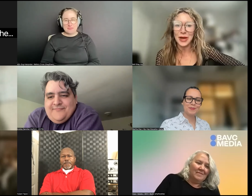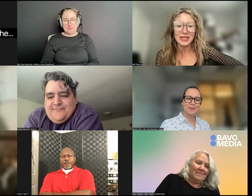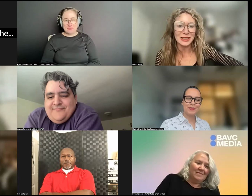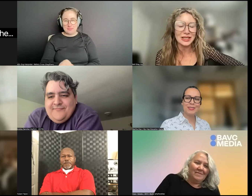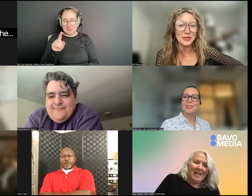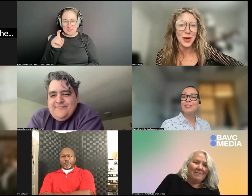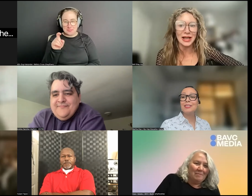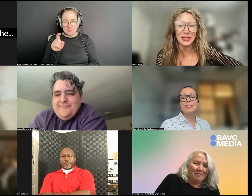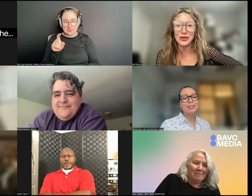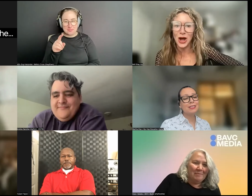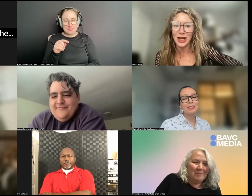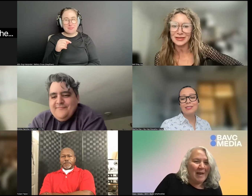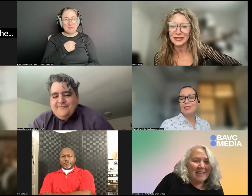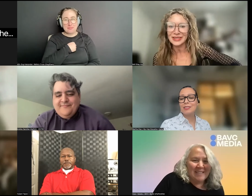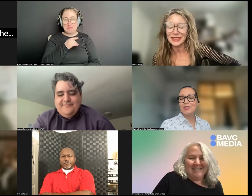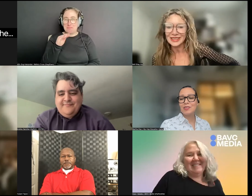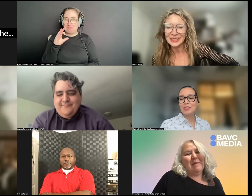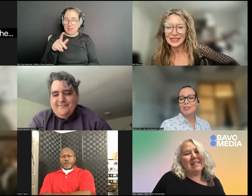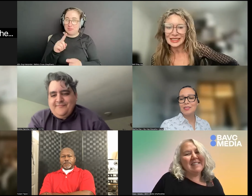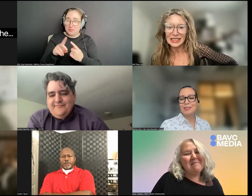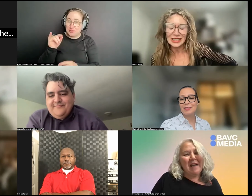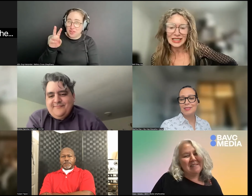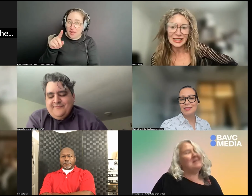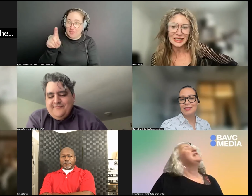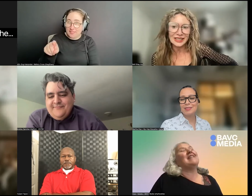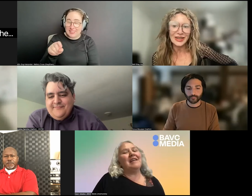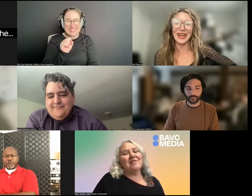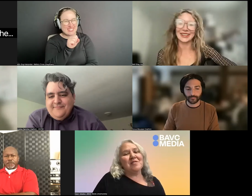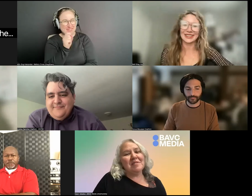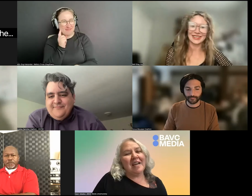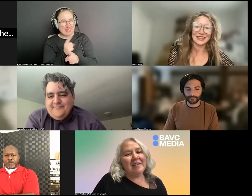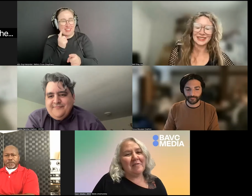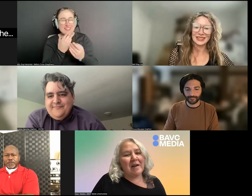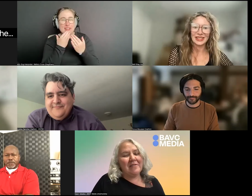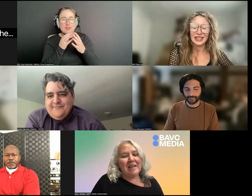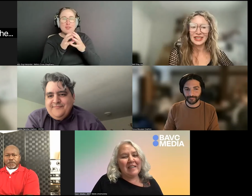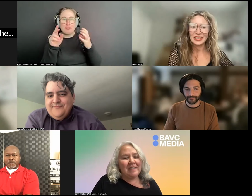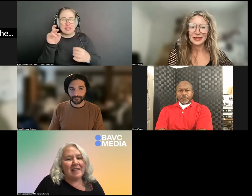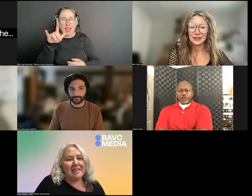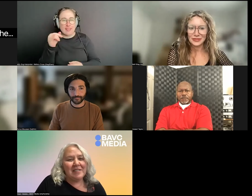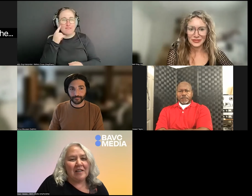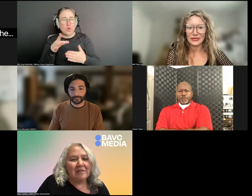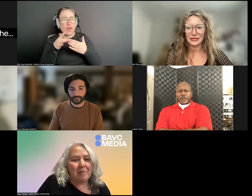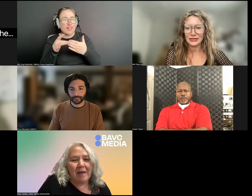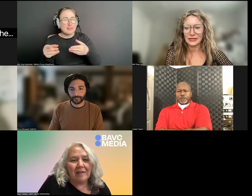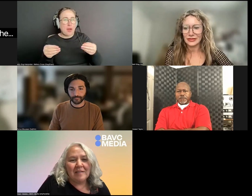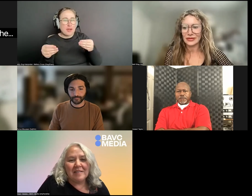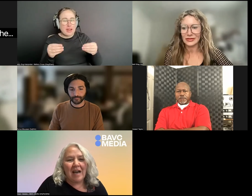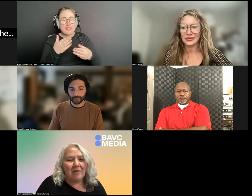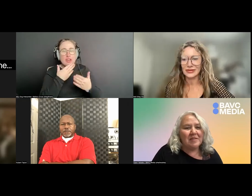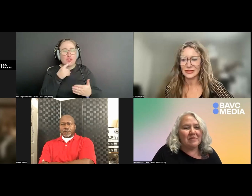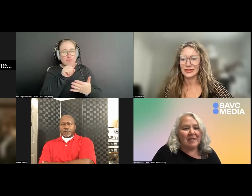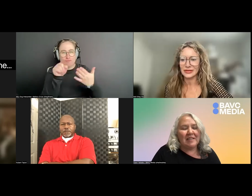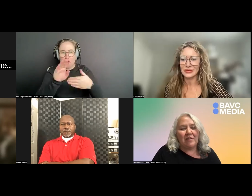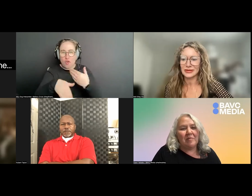am I passing this back to John? Passing it back to me. Thank you so much, Kelly, for moderating that. Thanks to all of our panelists.